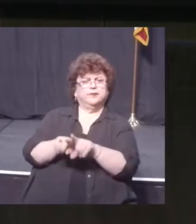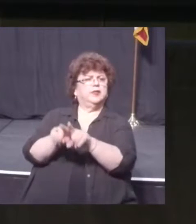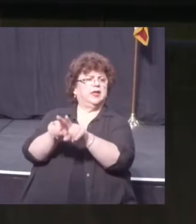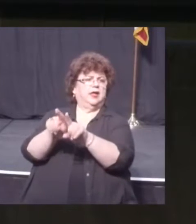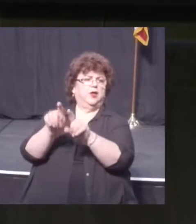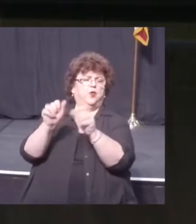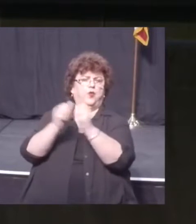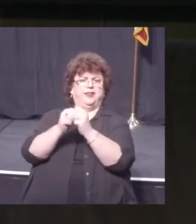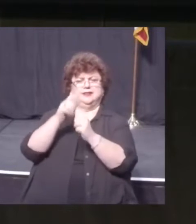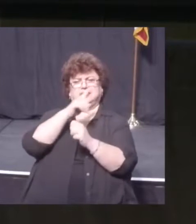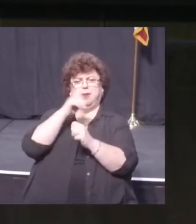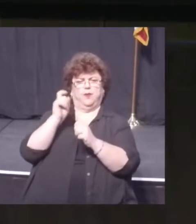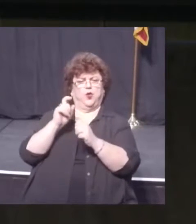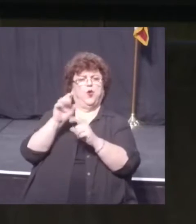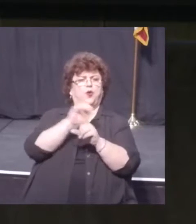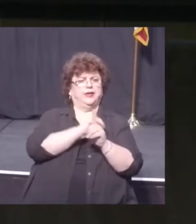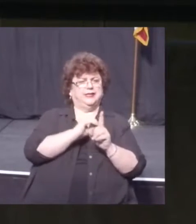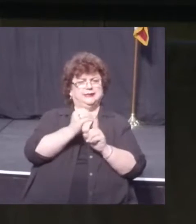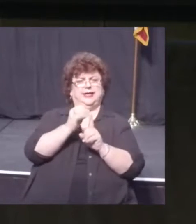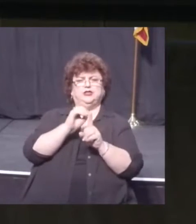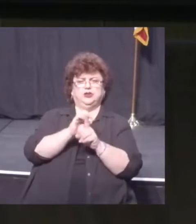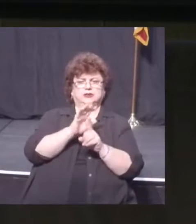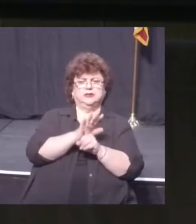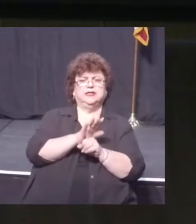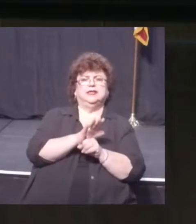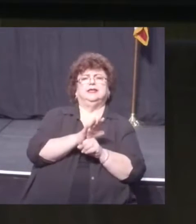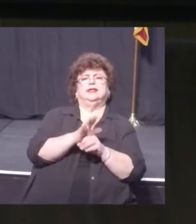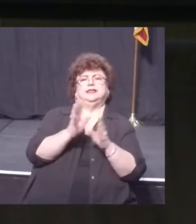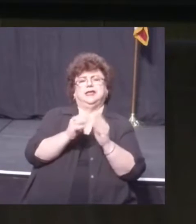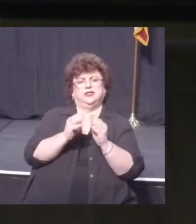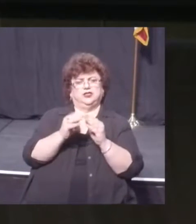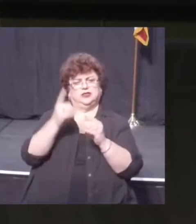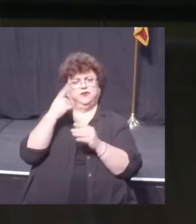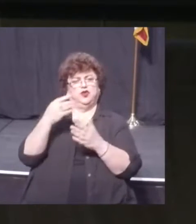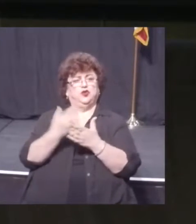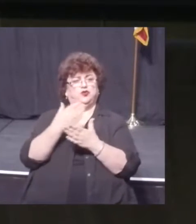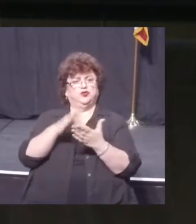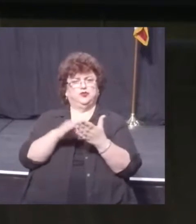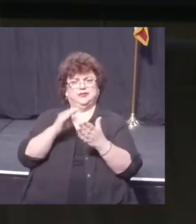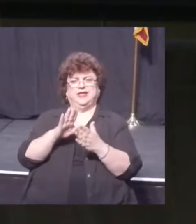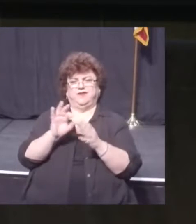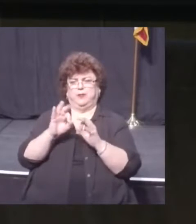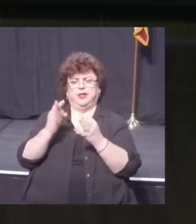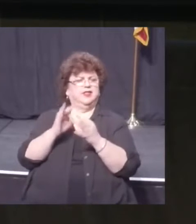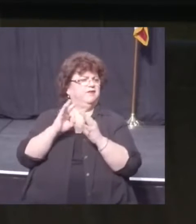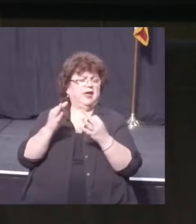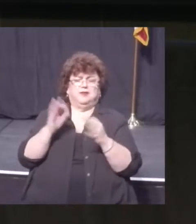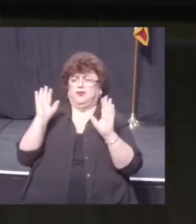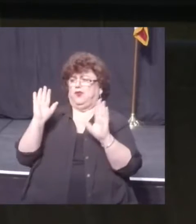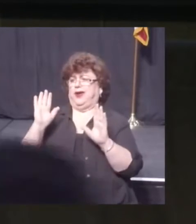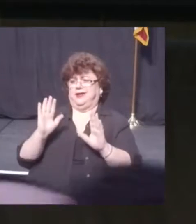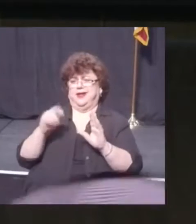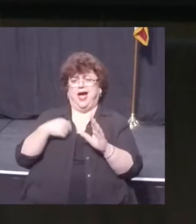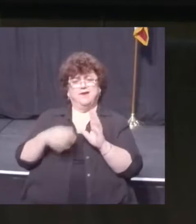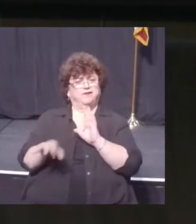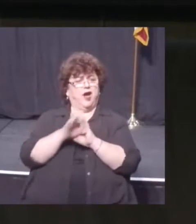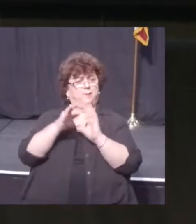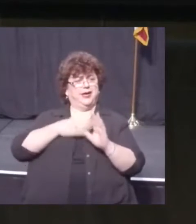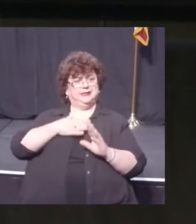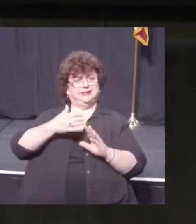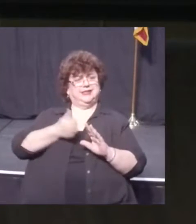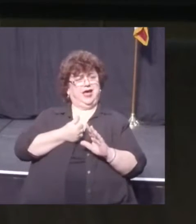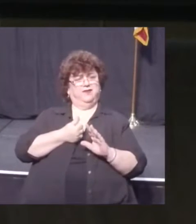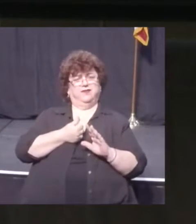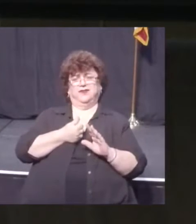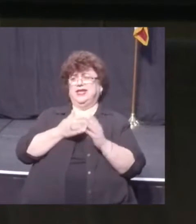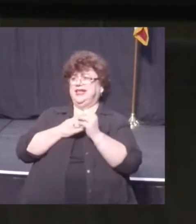summer orientation sessions for new students and their families. The families were great. I found myself leading